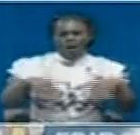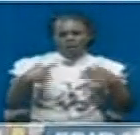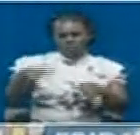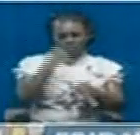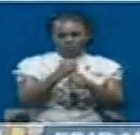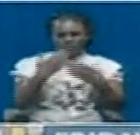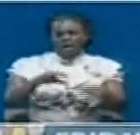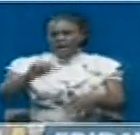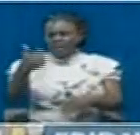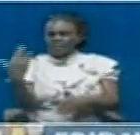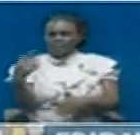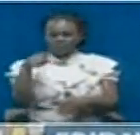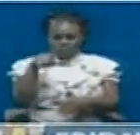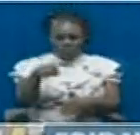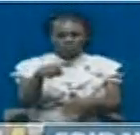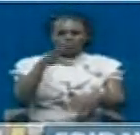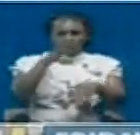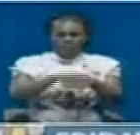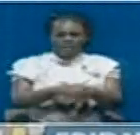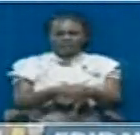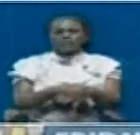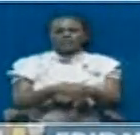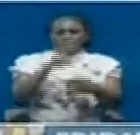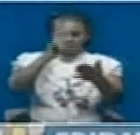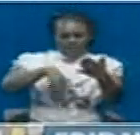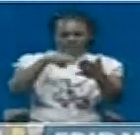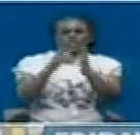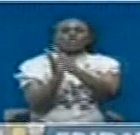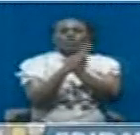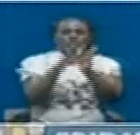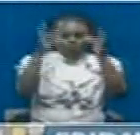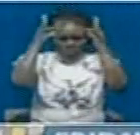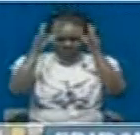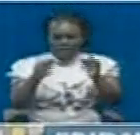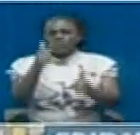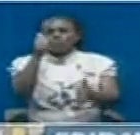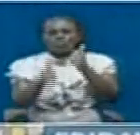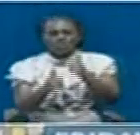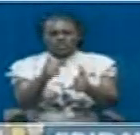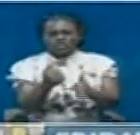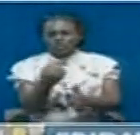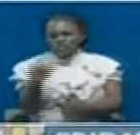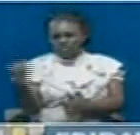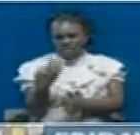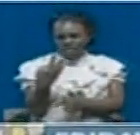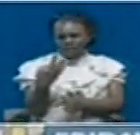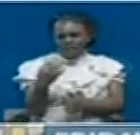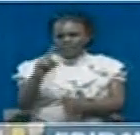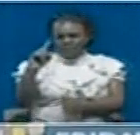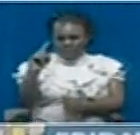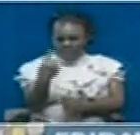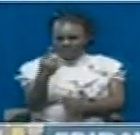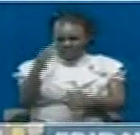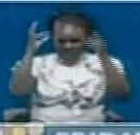Something else which you have to do, and then we'll be gauging your reception, is reading a story. So you have to decide which one of you three will be reading the story. First of all,